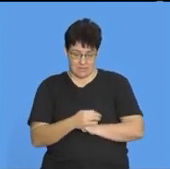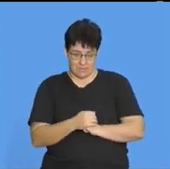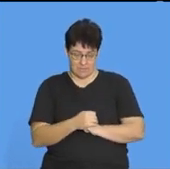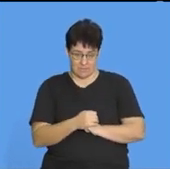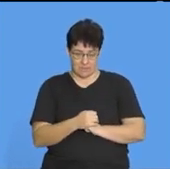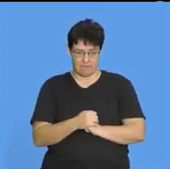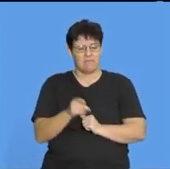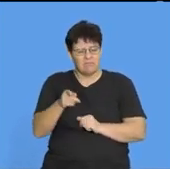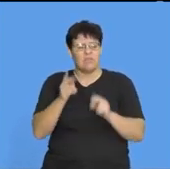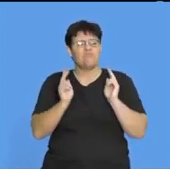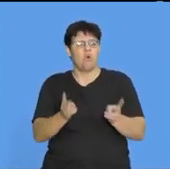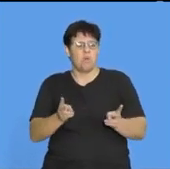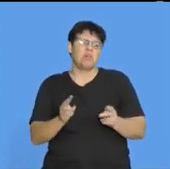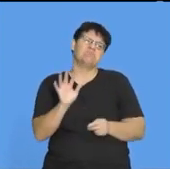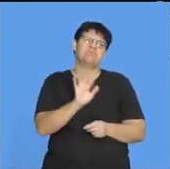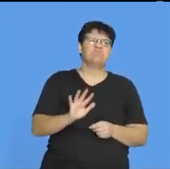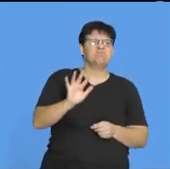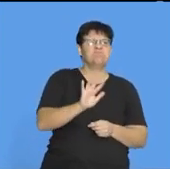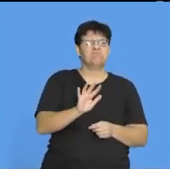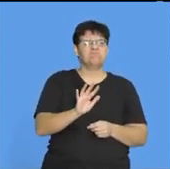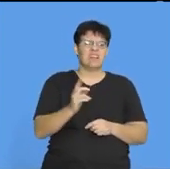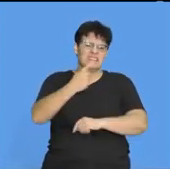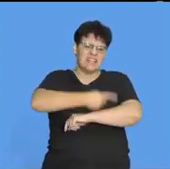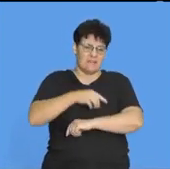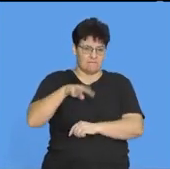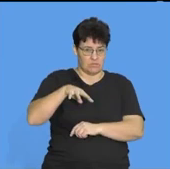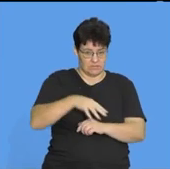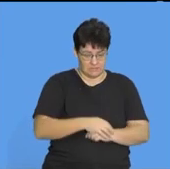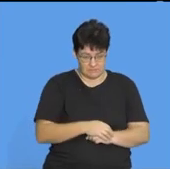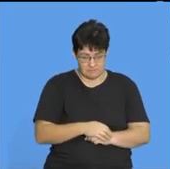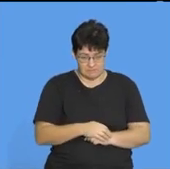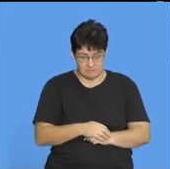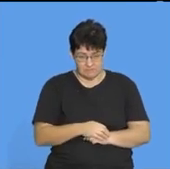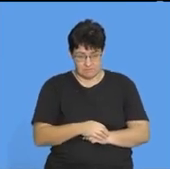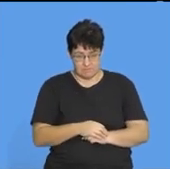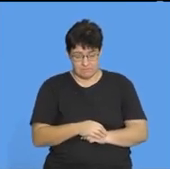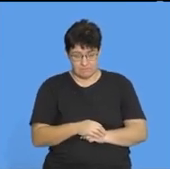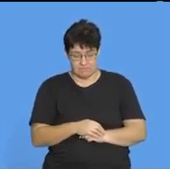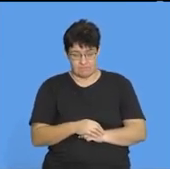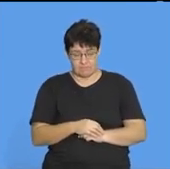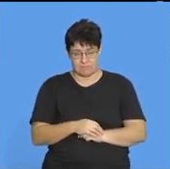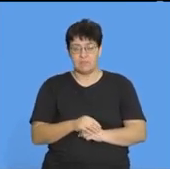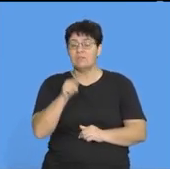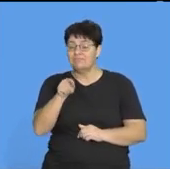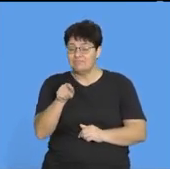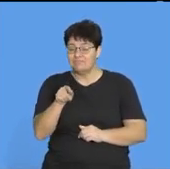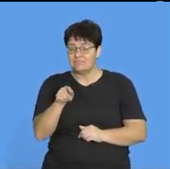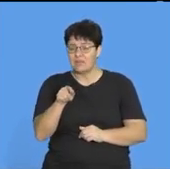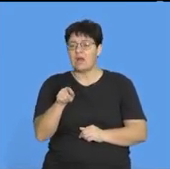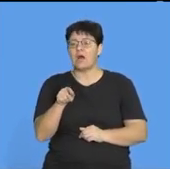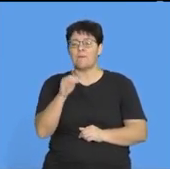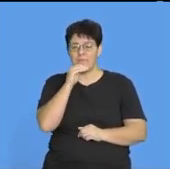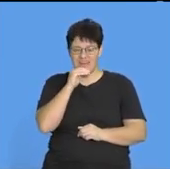is usually around day 14. Okay, and this is based on the day when